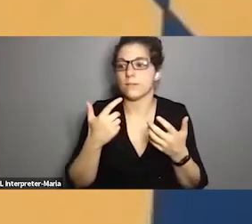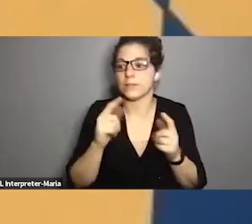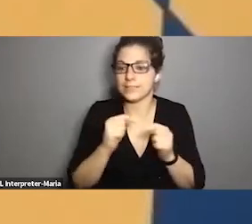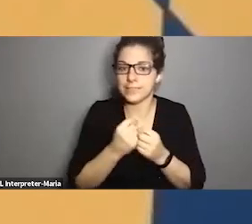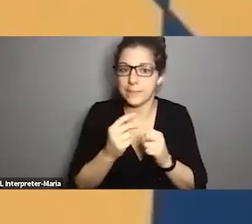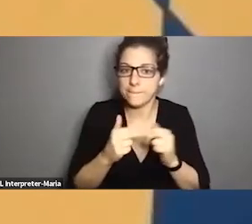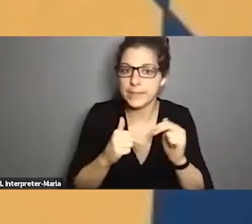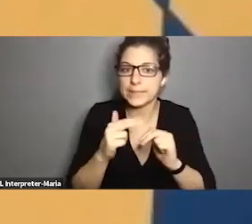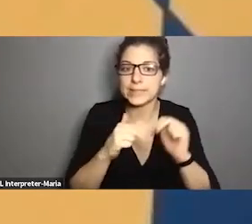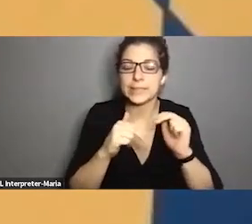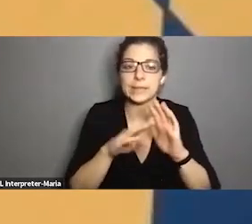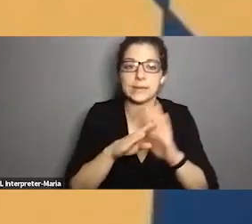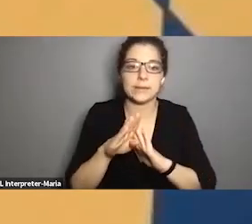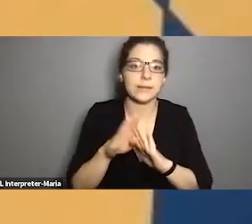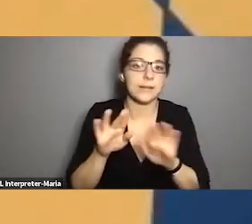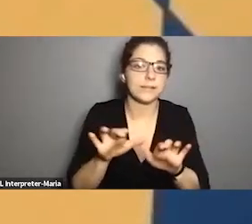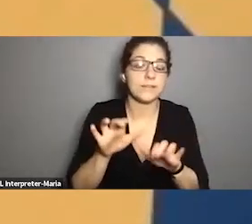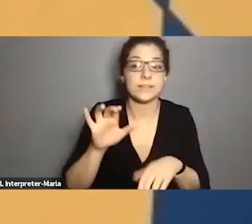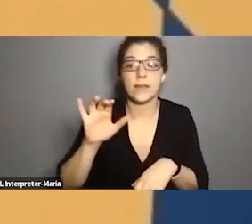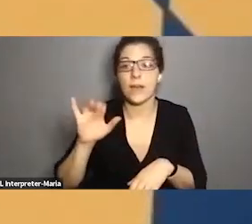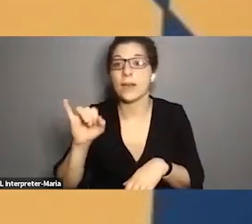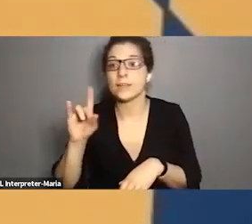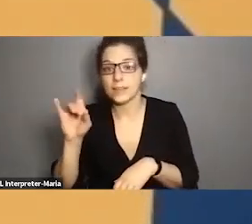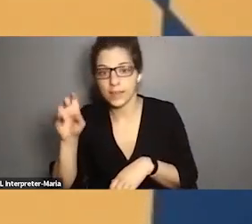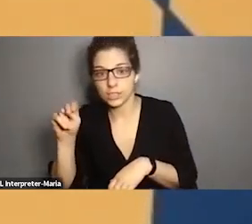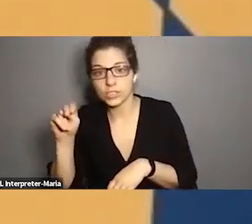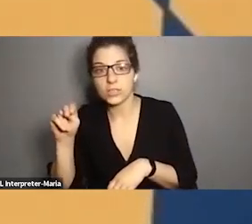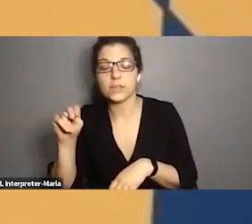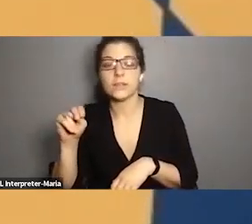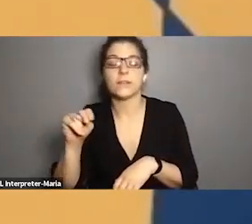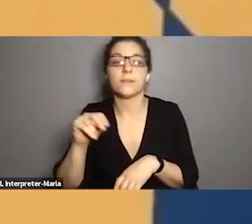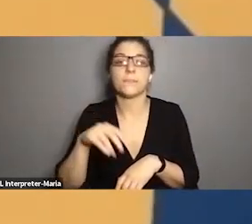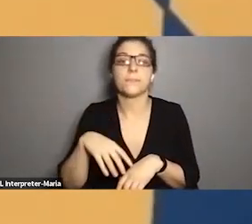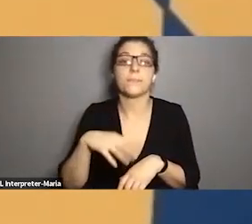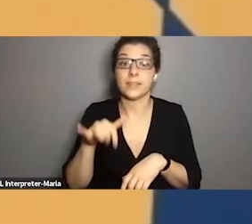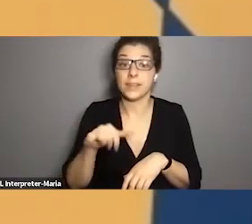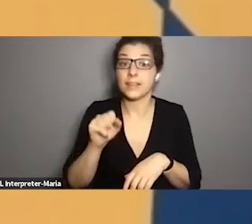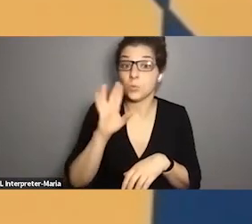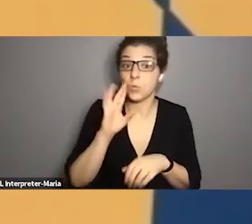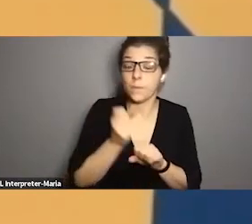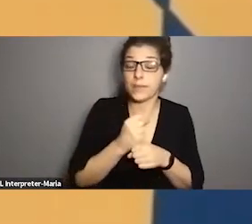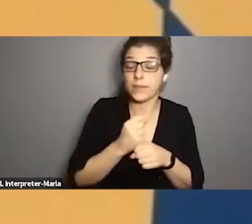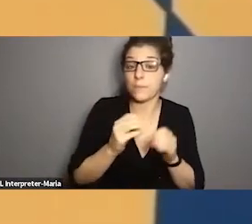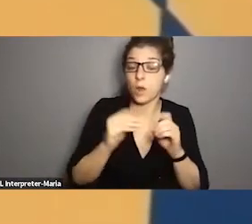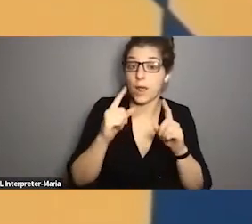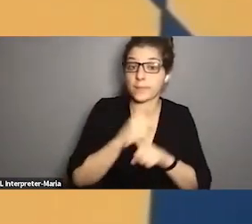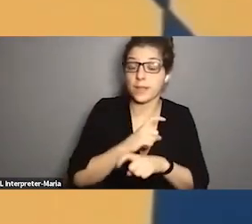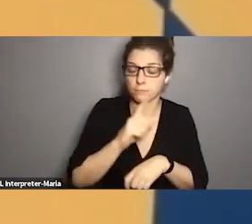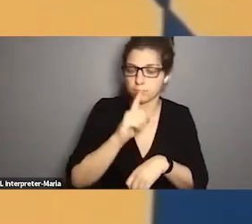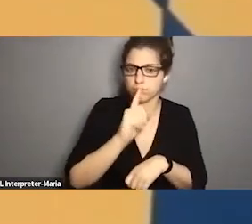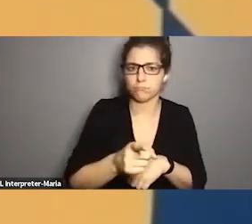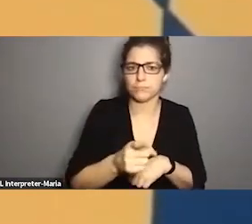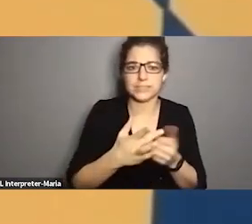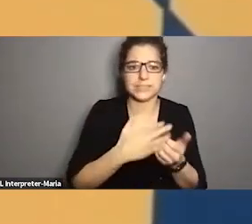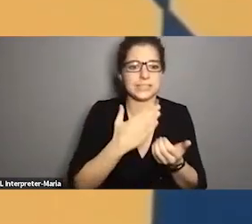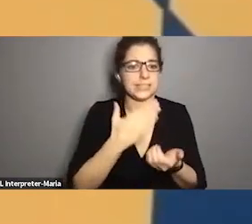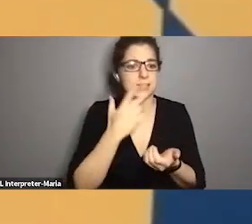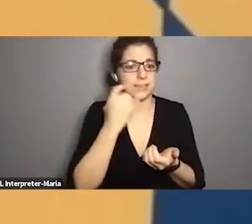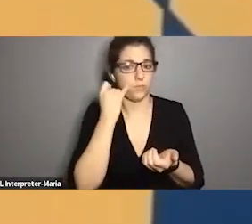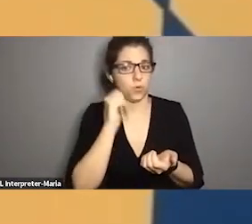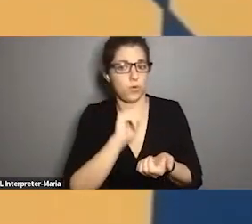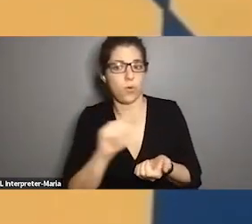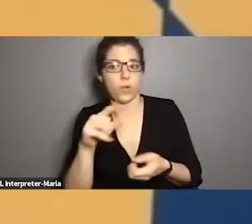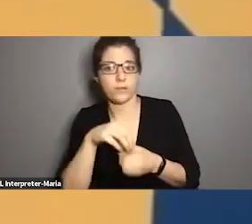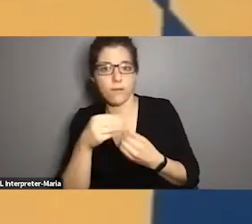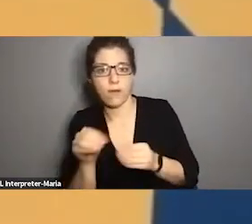building activities, maybe ideation. And yes, it will make it a lot more complicated because it's a lot easier if we're all in the office